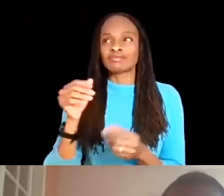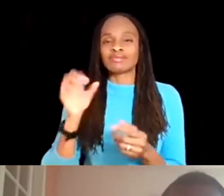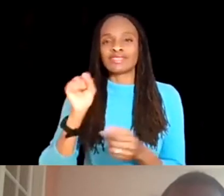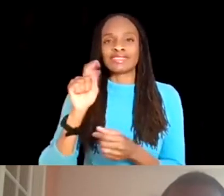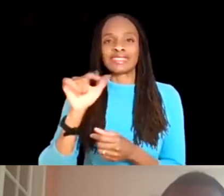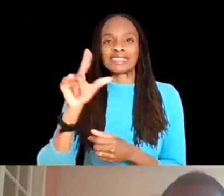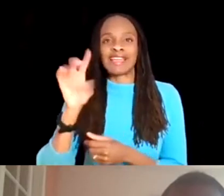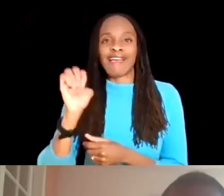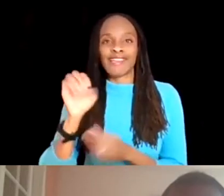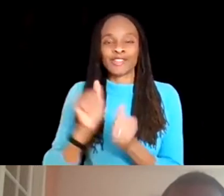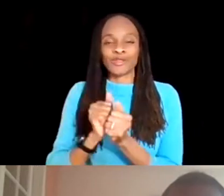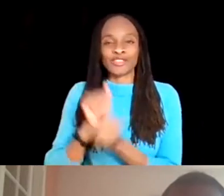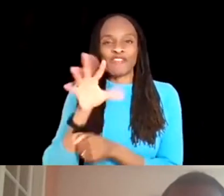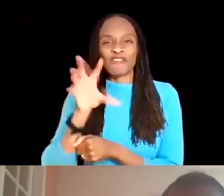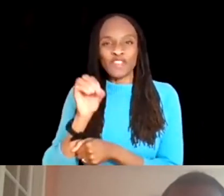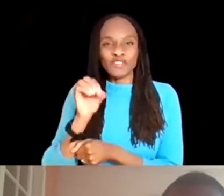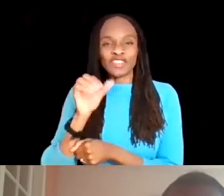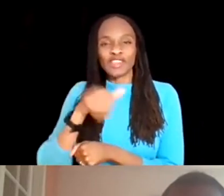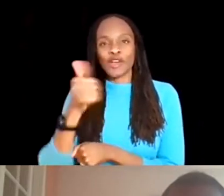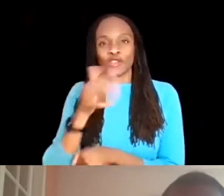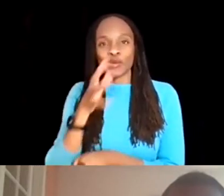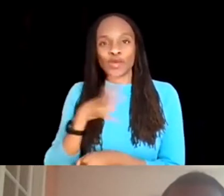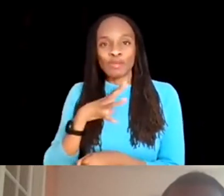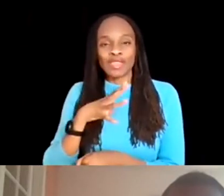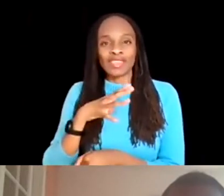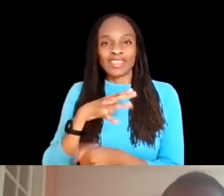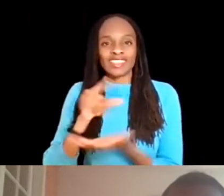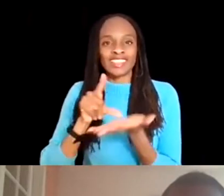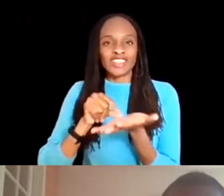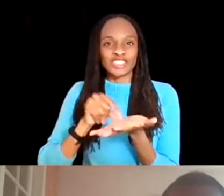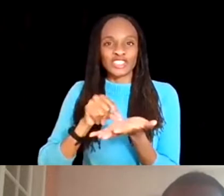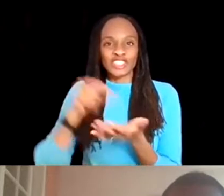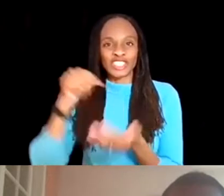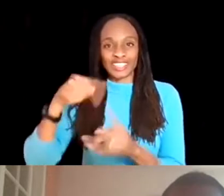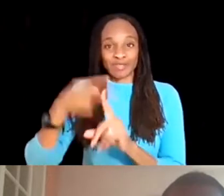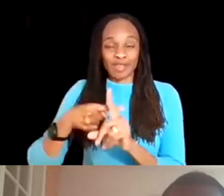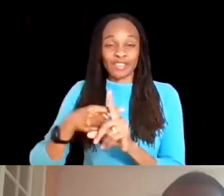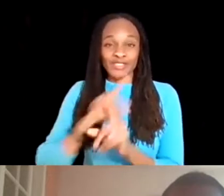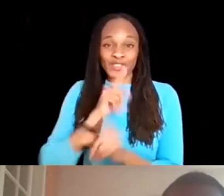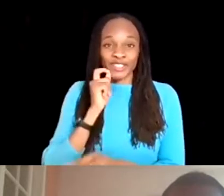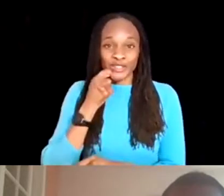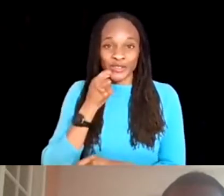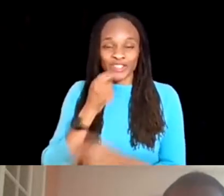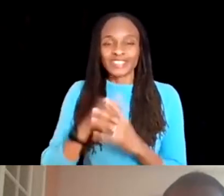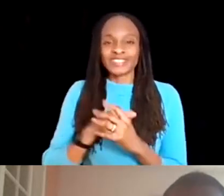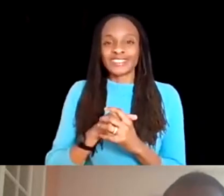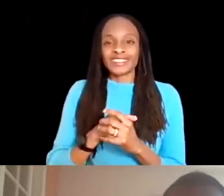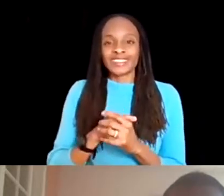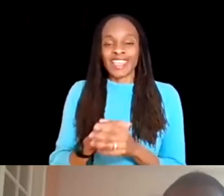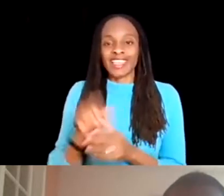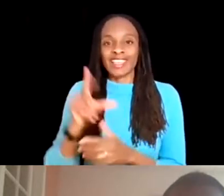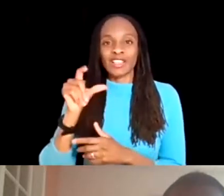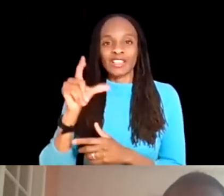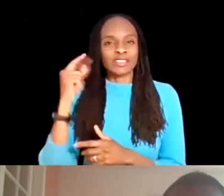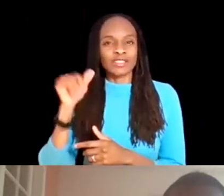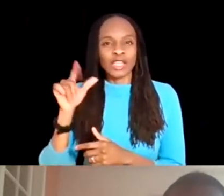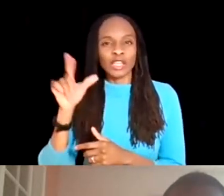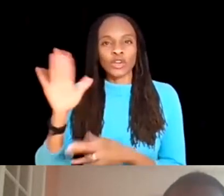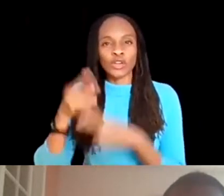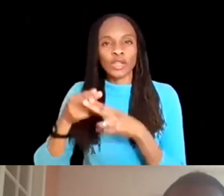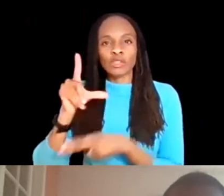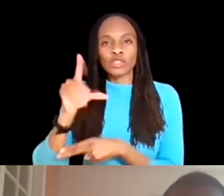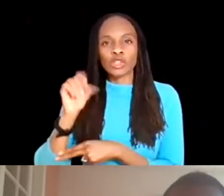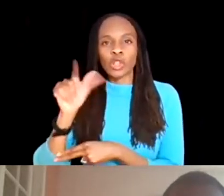know, kind of edition this month, which is really cool. And Lolo is a force of nature and she's remarkable. And for us, it